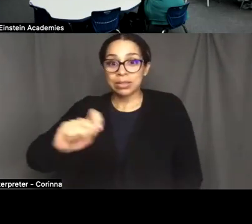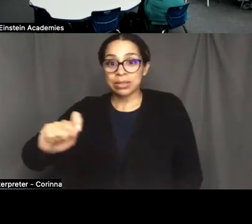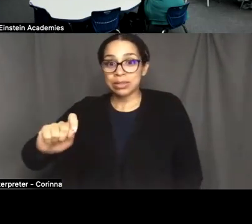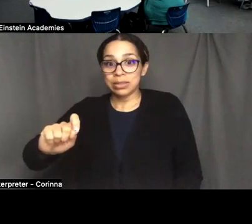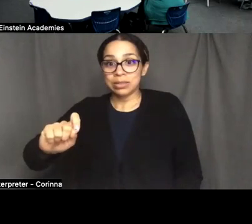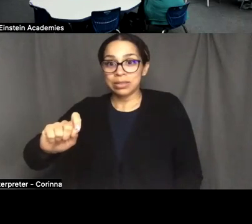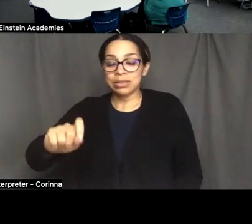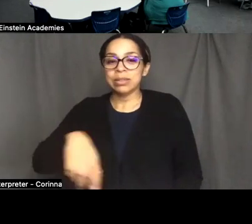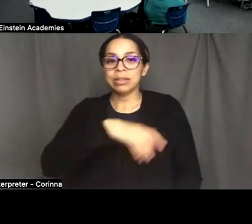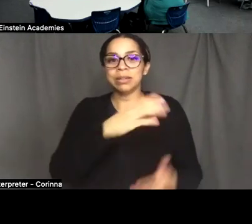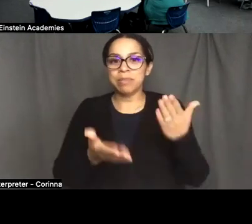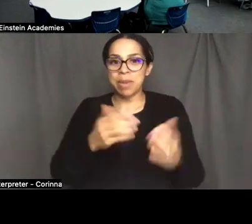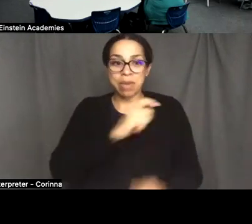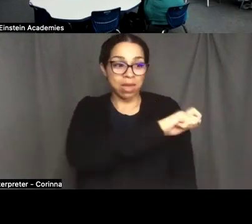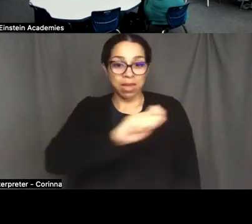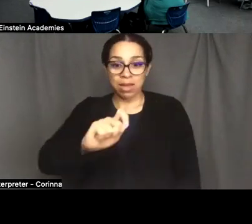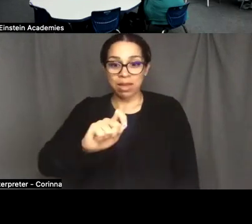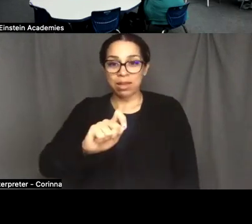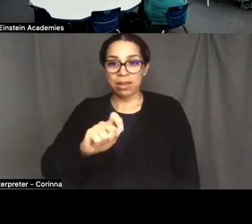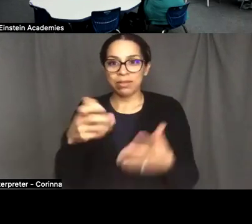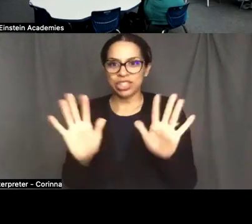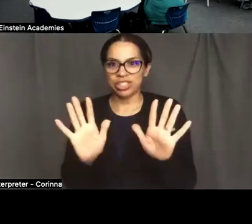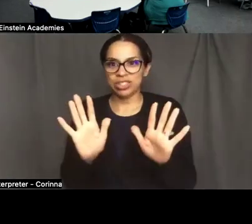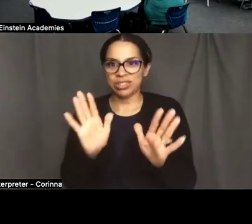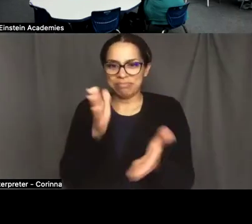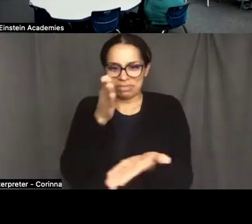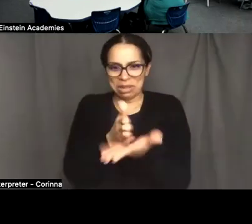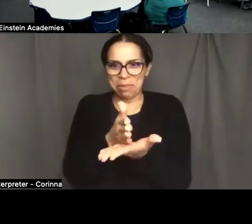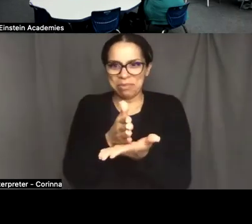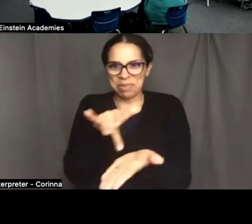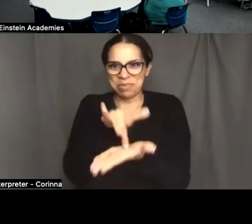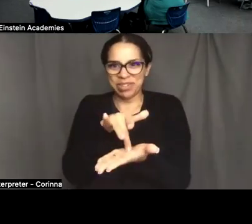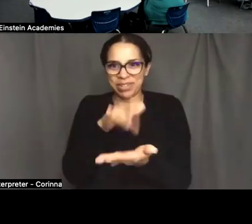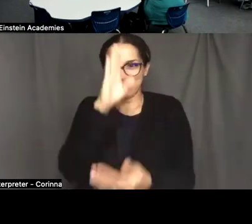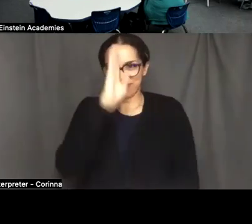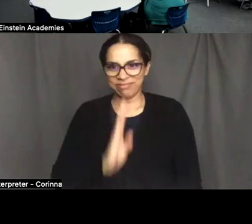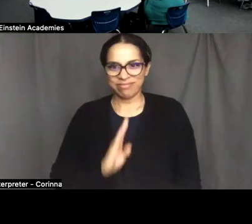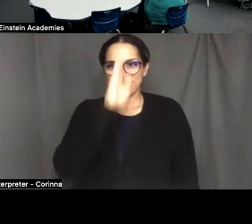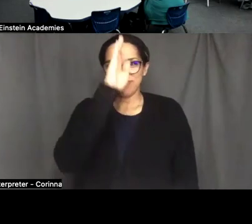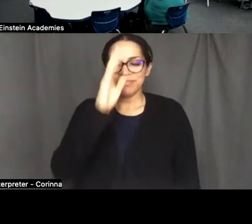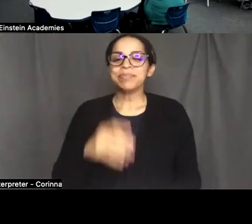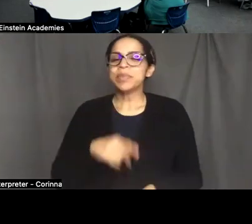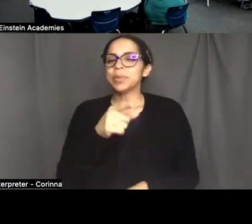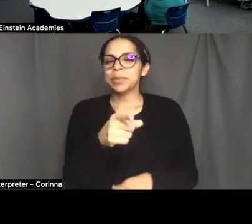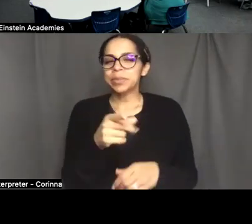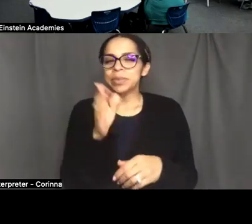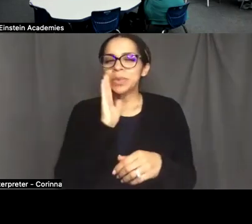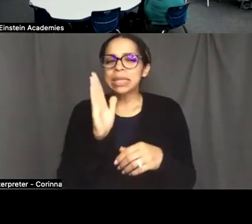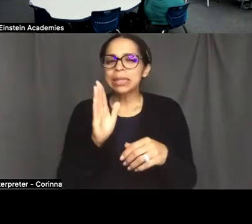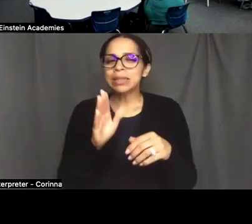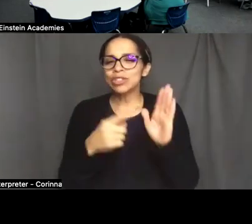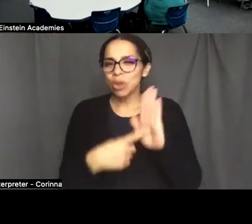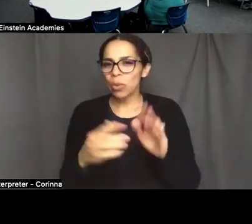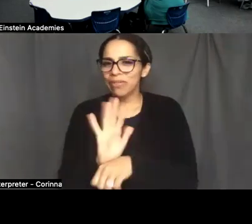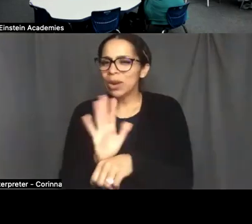mastered that crossing piece. So I'm going to have Mrs. Kitzman play this video just for a few seconds, not too long, to kind of see,